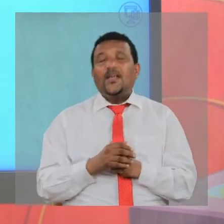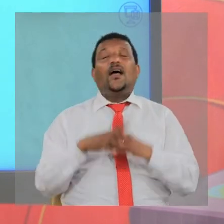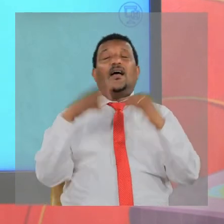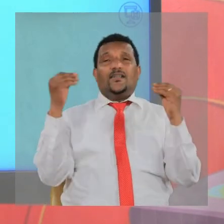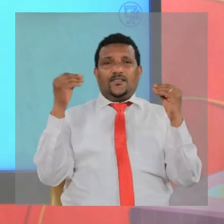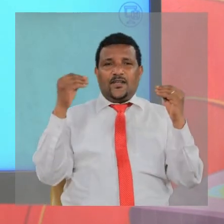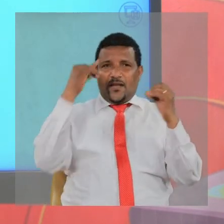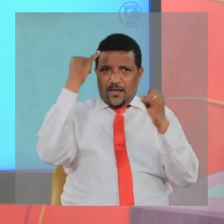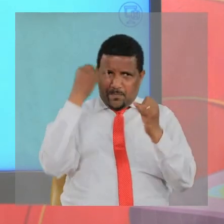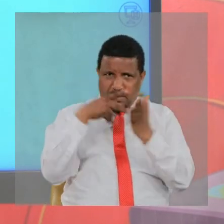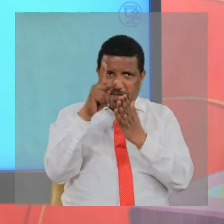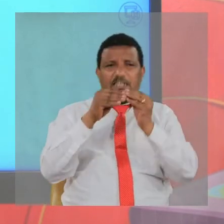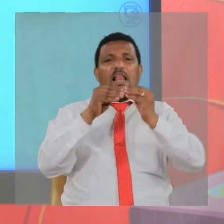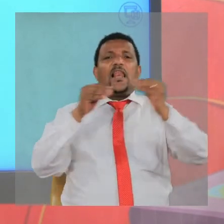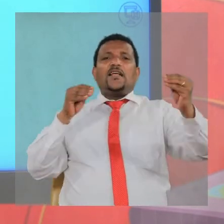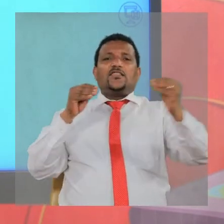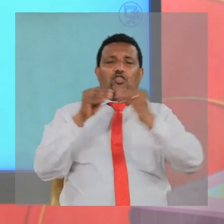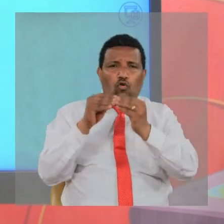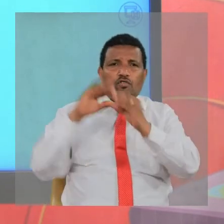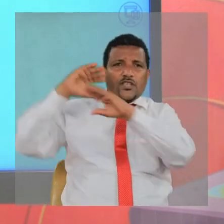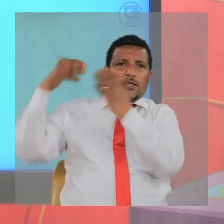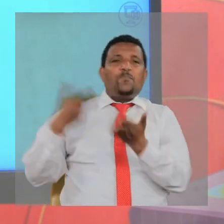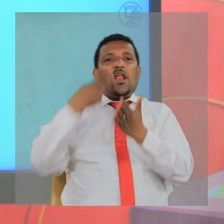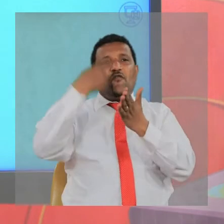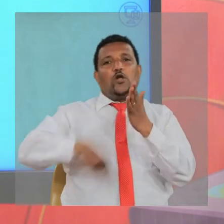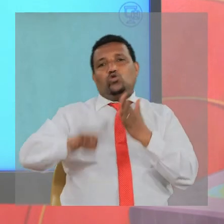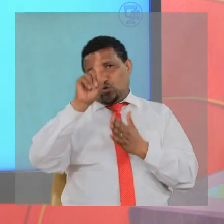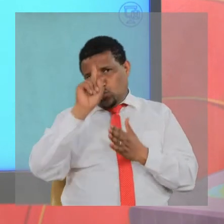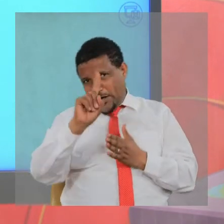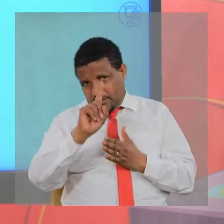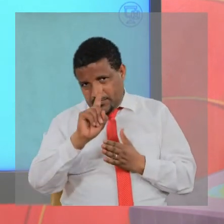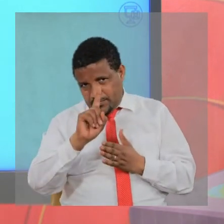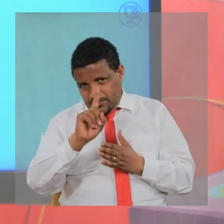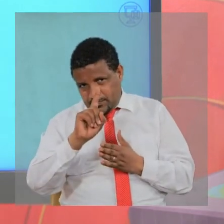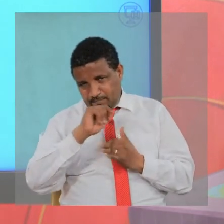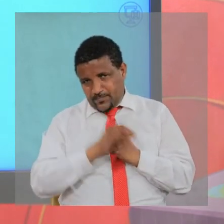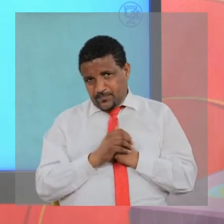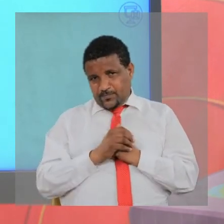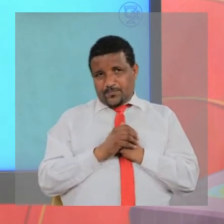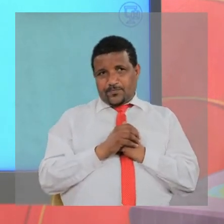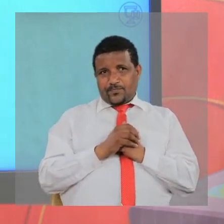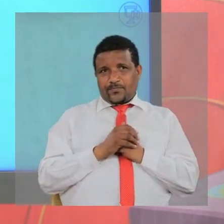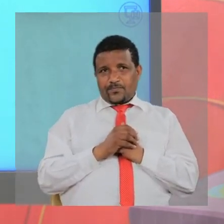And the price elasticity of supply value is 1.